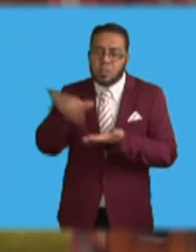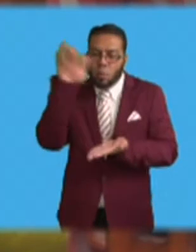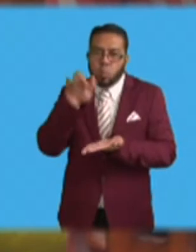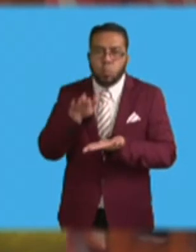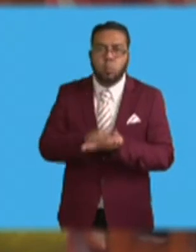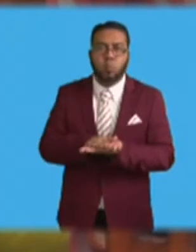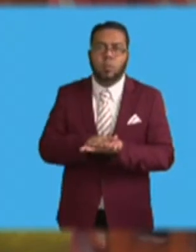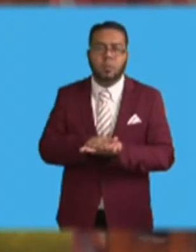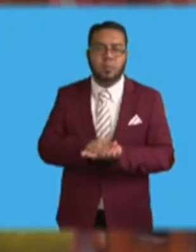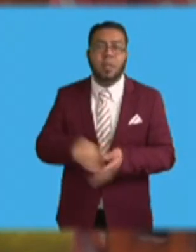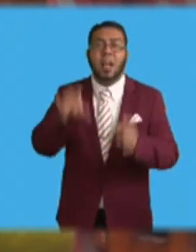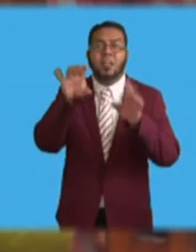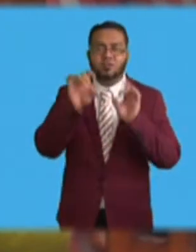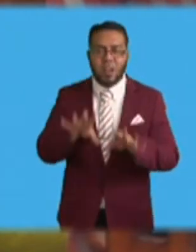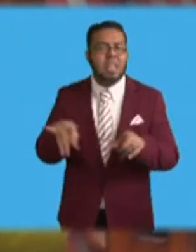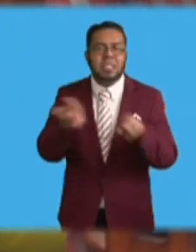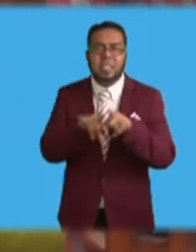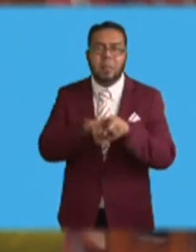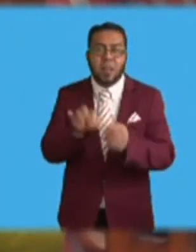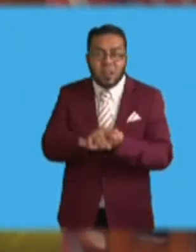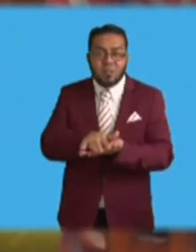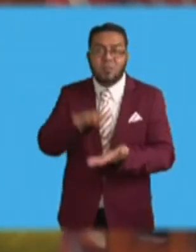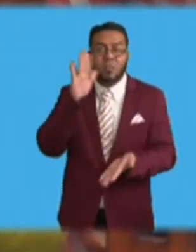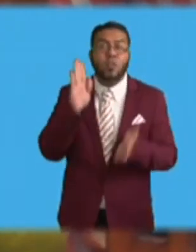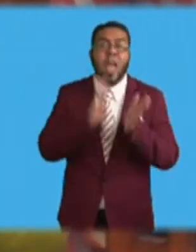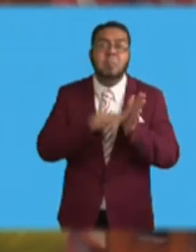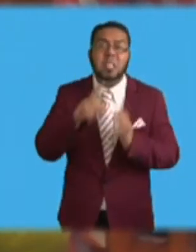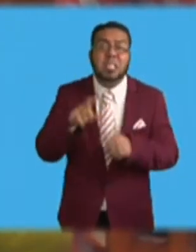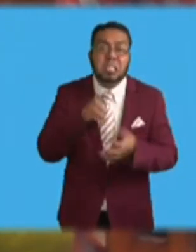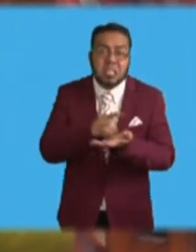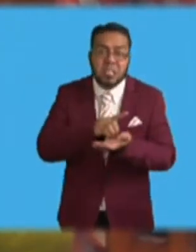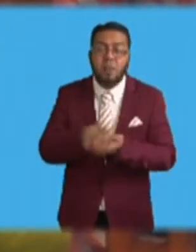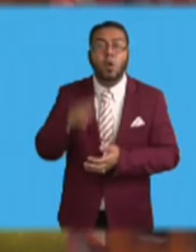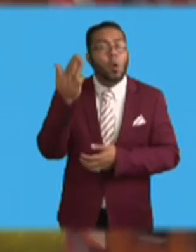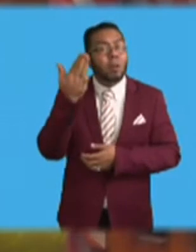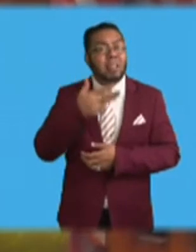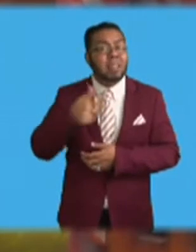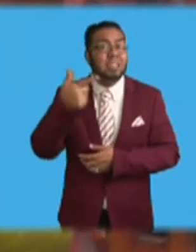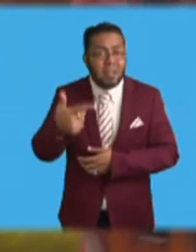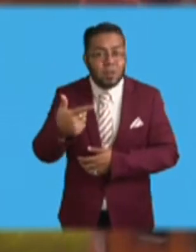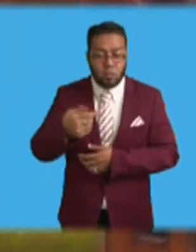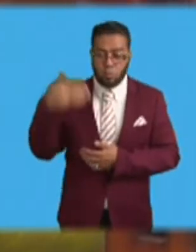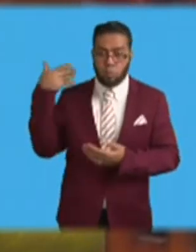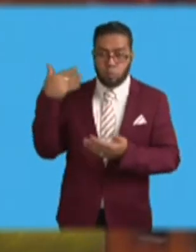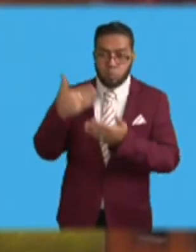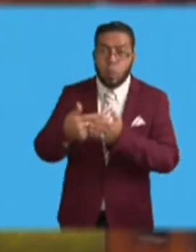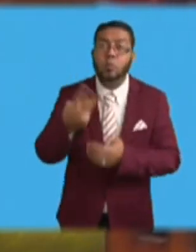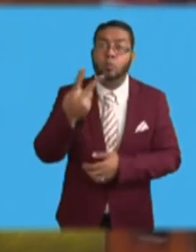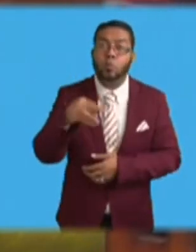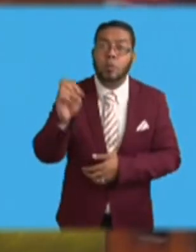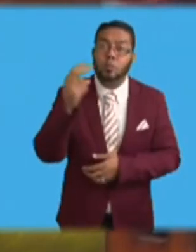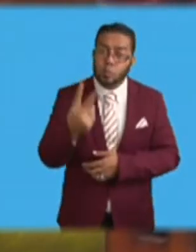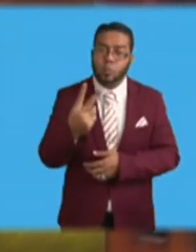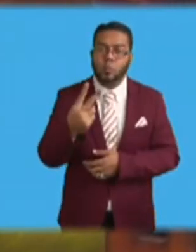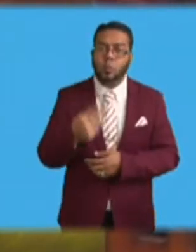2007. Australia similarly had an increase in meningococcal disease from 1997 to 2002, with notification